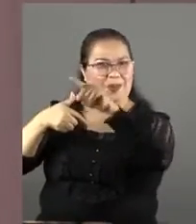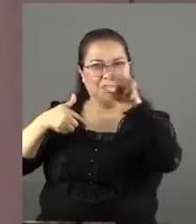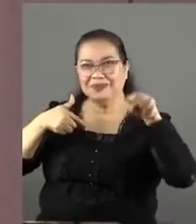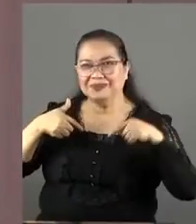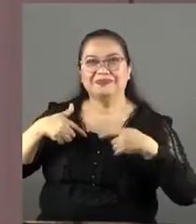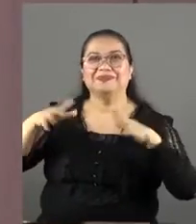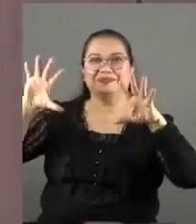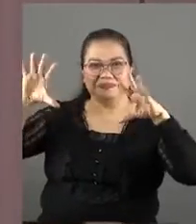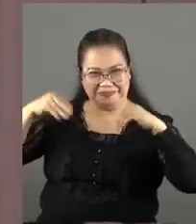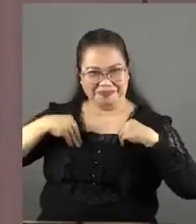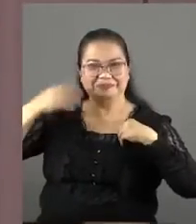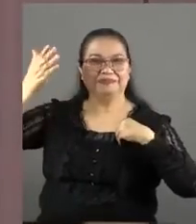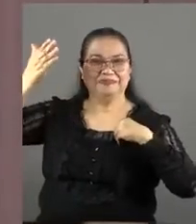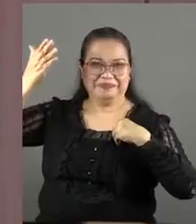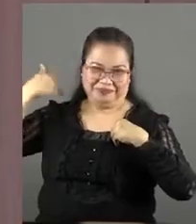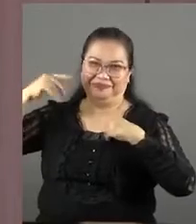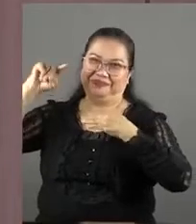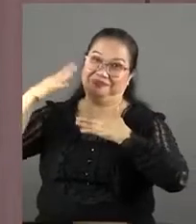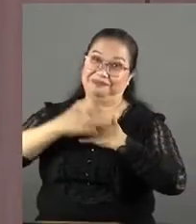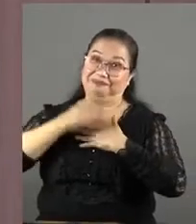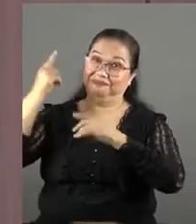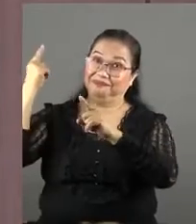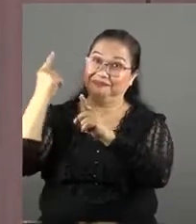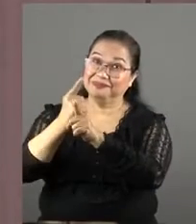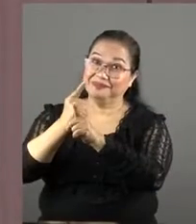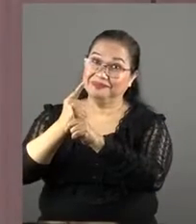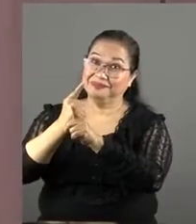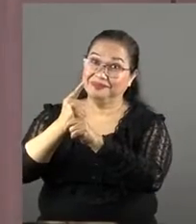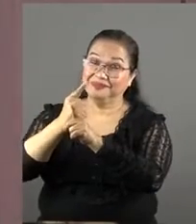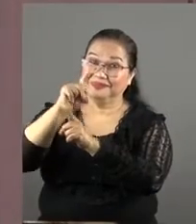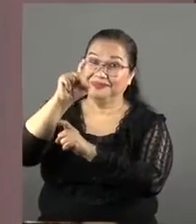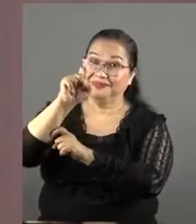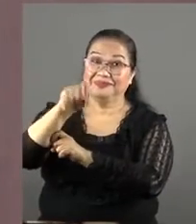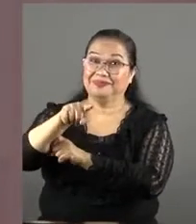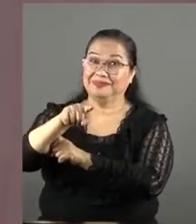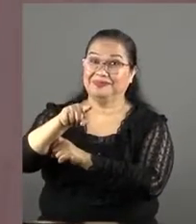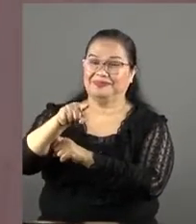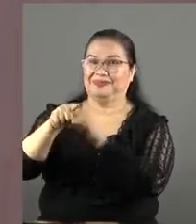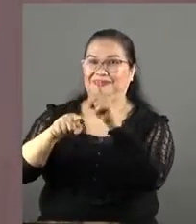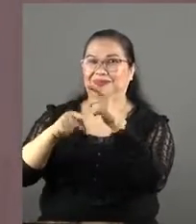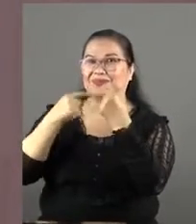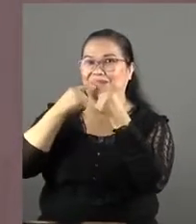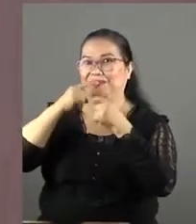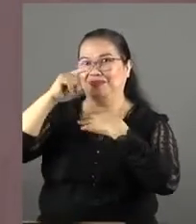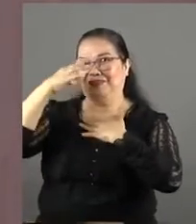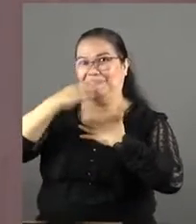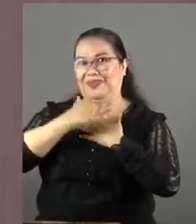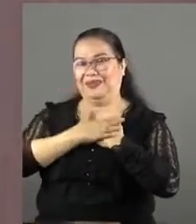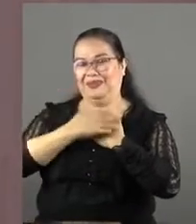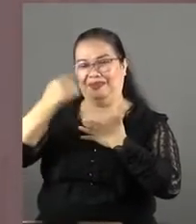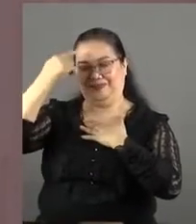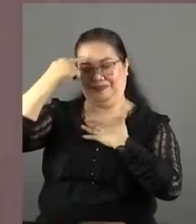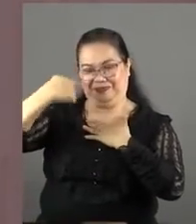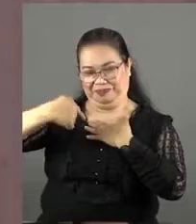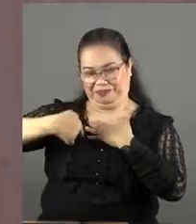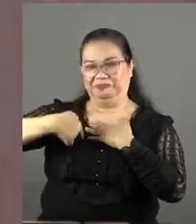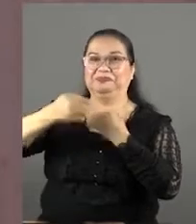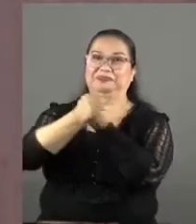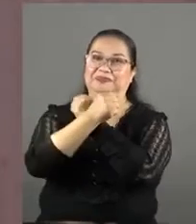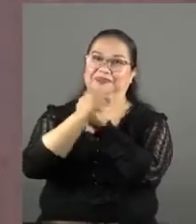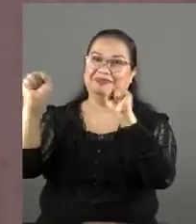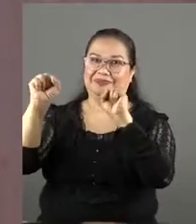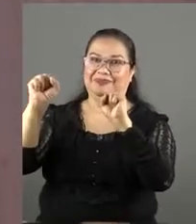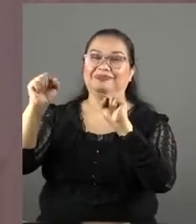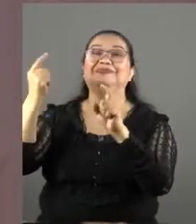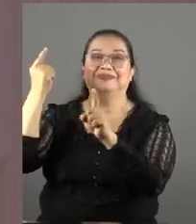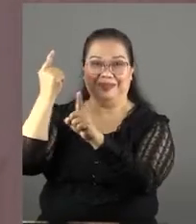received past grace, right? Most of you, when I say grace, will think about your salvation.